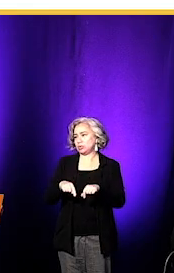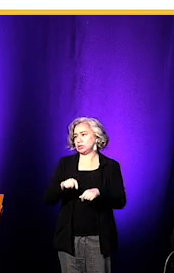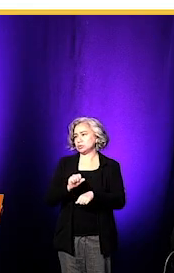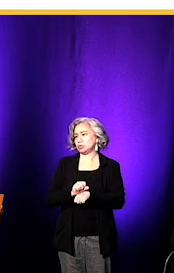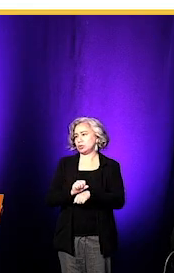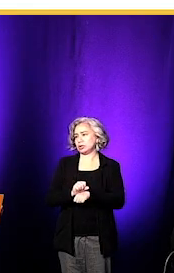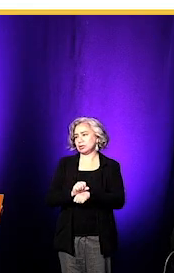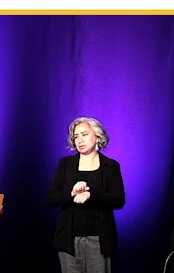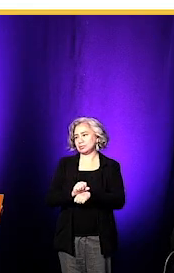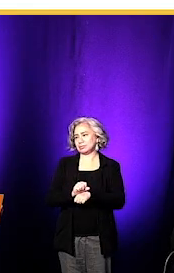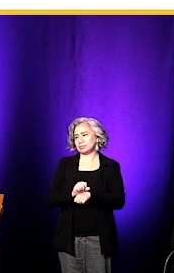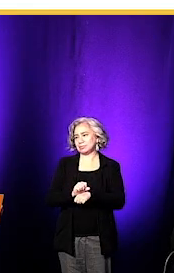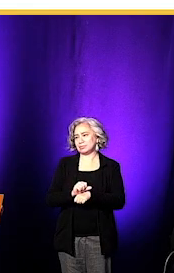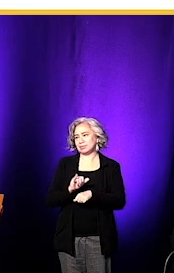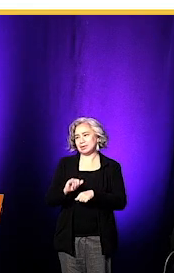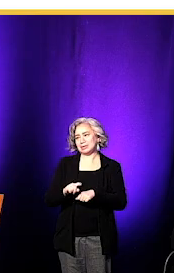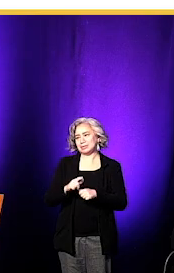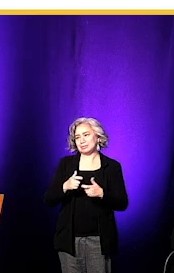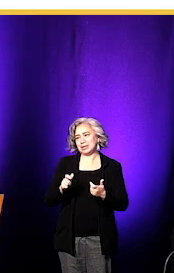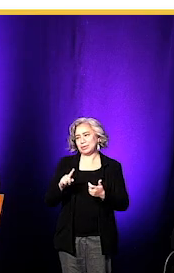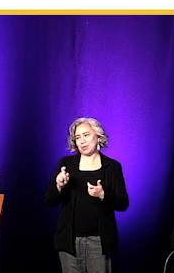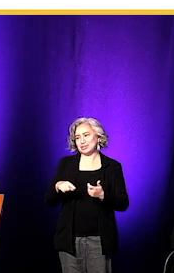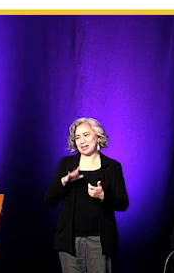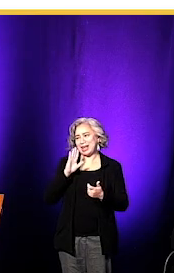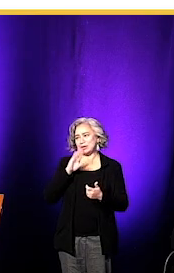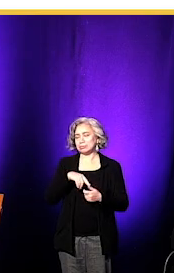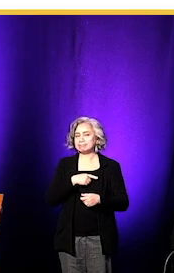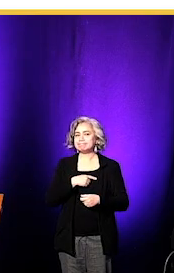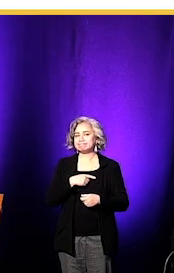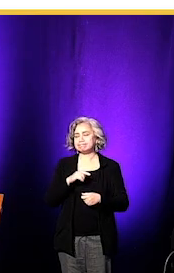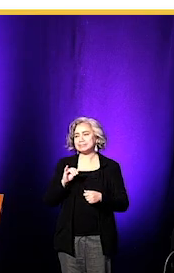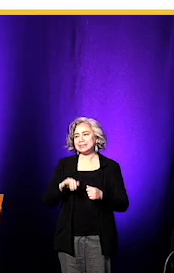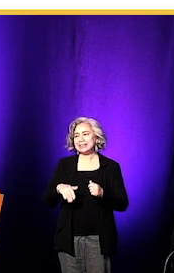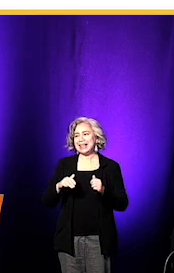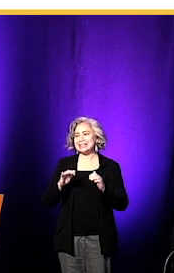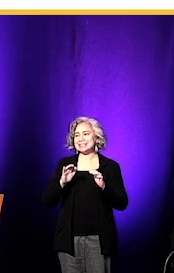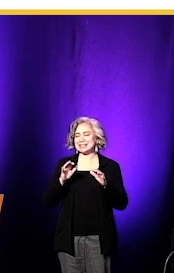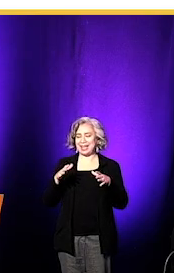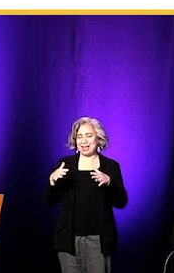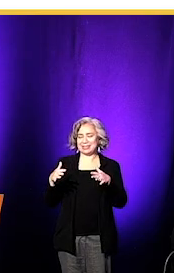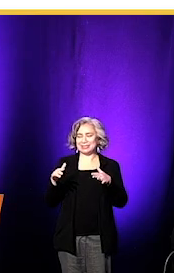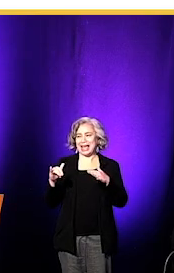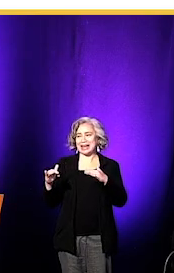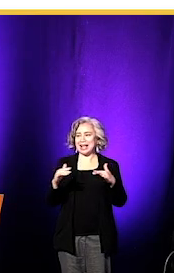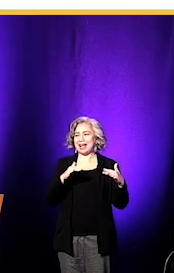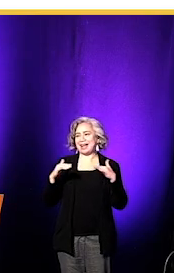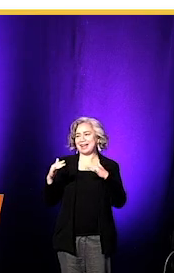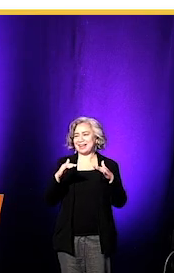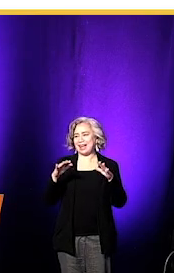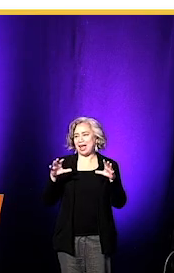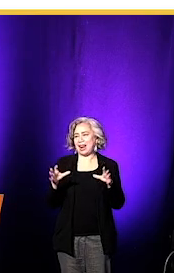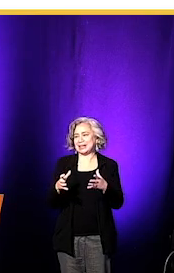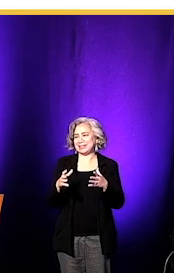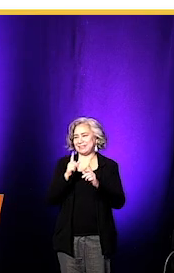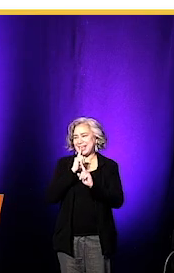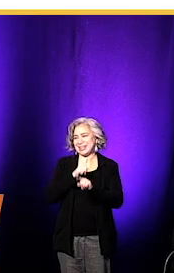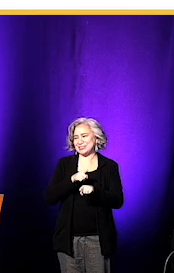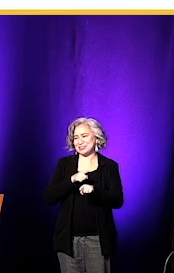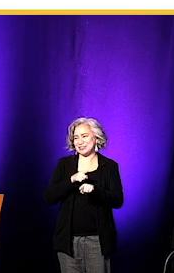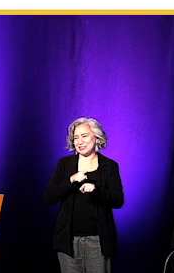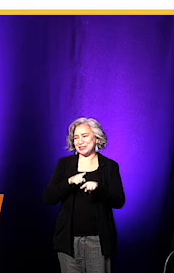big question. Wow. Yeah, sorry. That's a collective answer, but such a good question. And what I was trying to get at the very